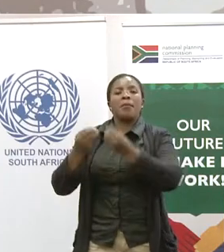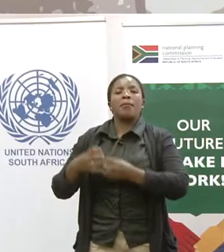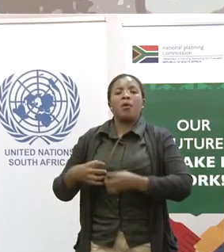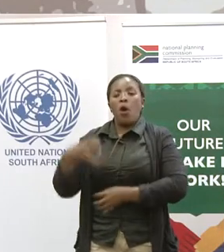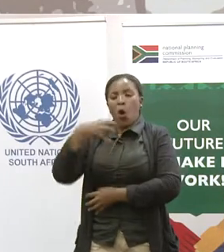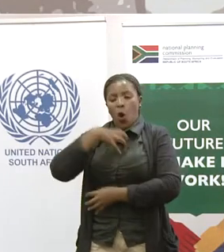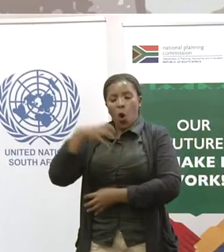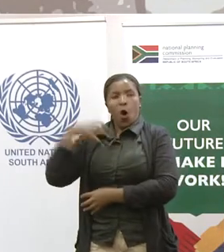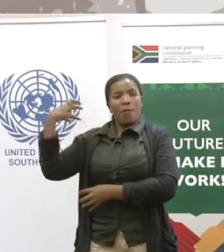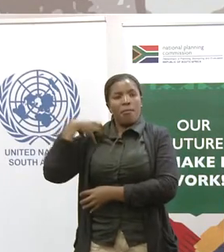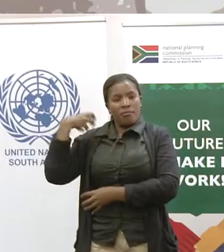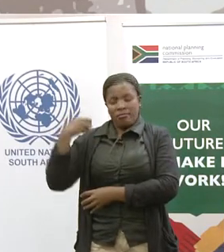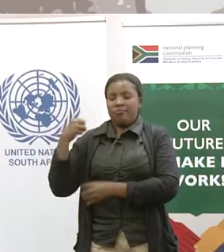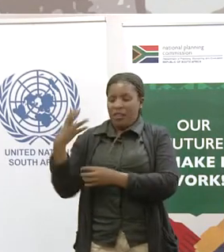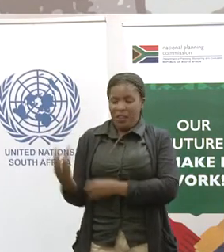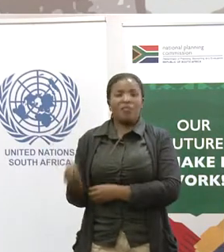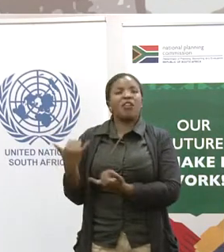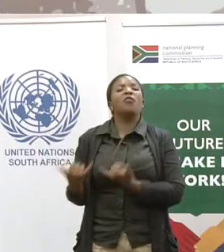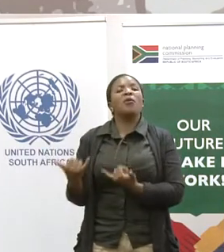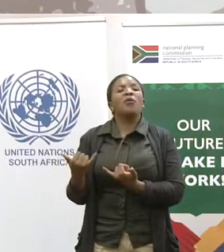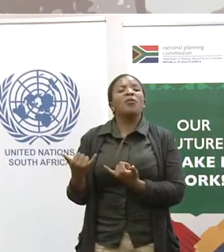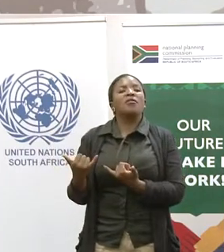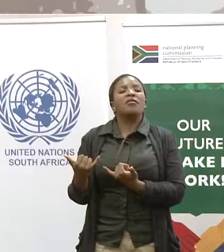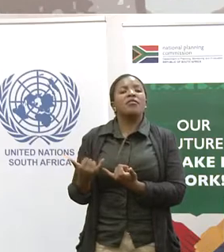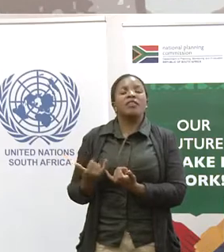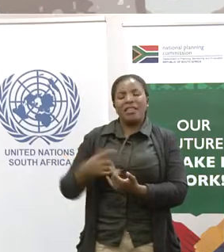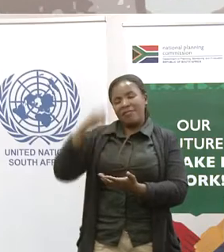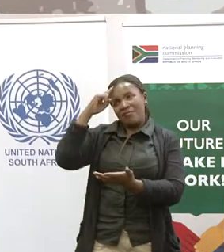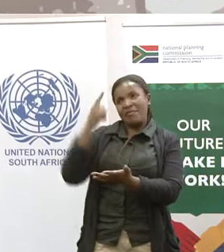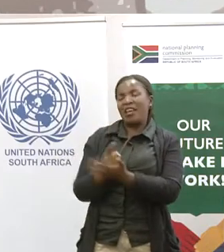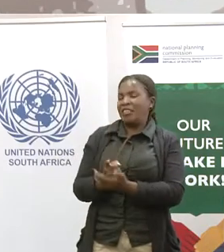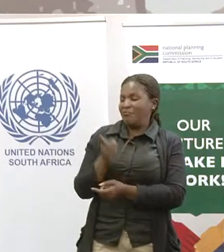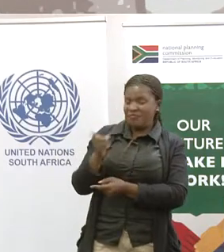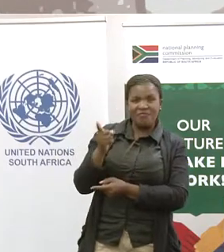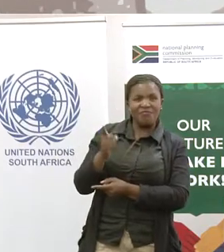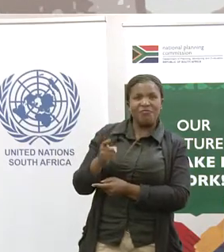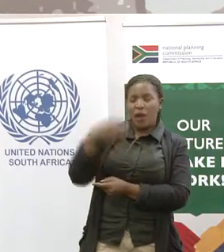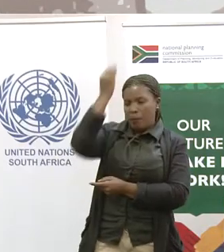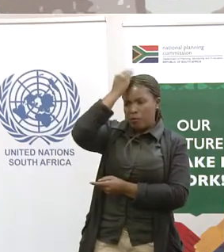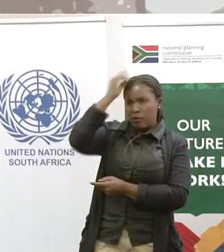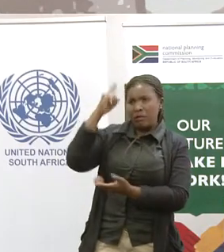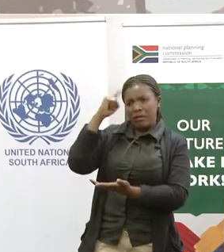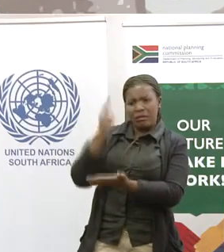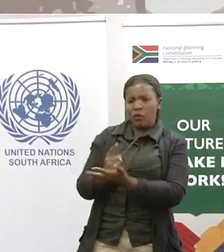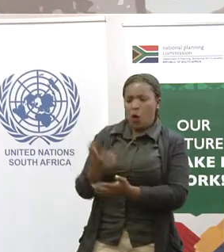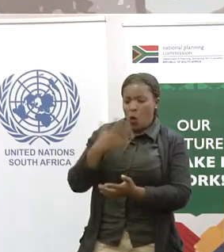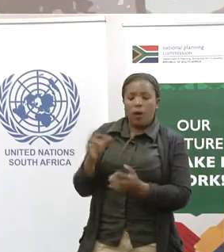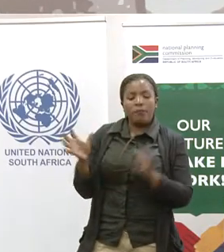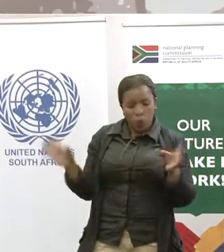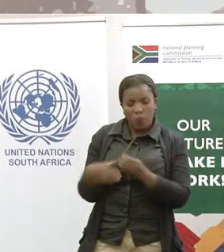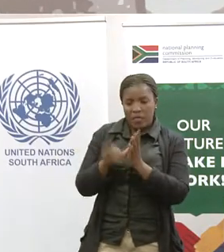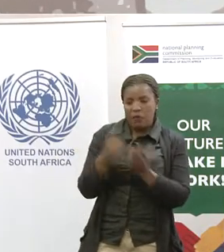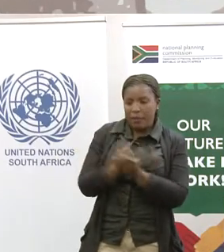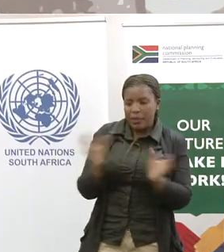thing, President Zuma took the podium. Oh, well, you'll be moved to social development. Yo, they took up to the streets again. Now we worse